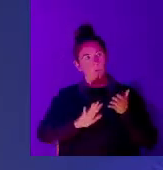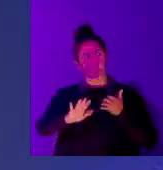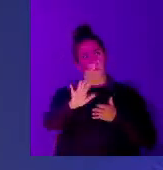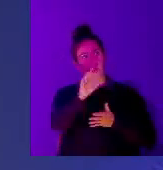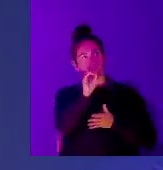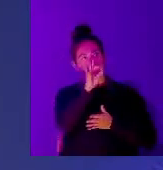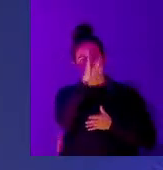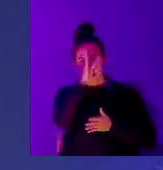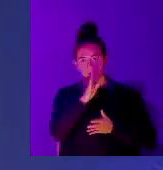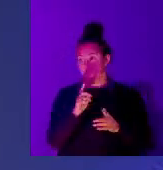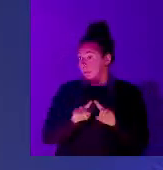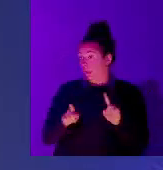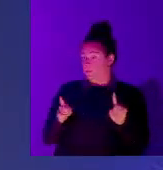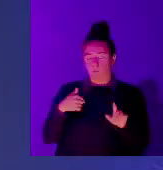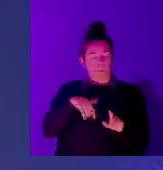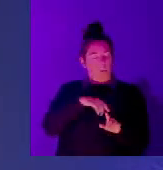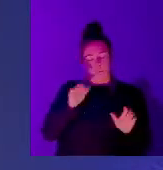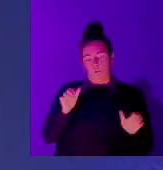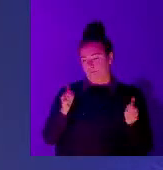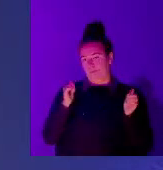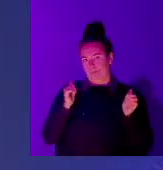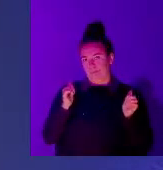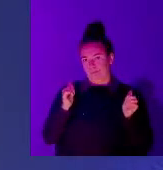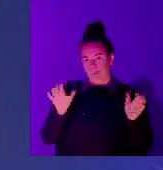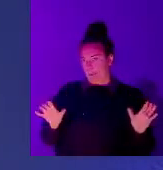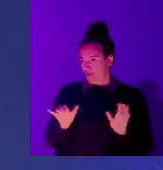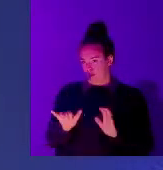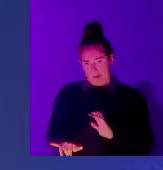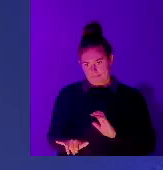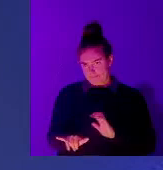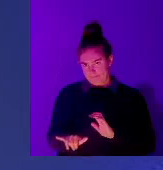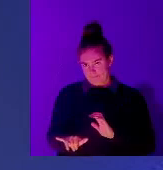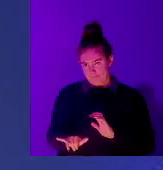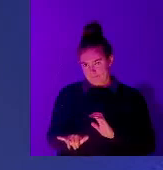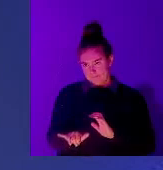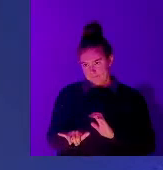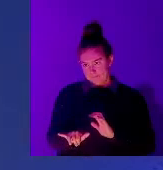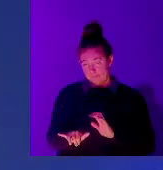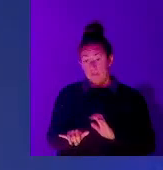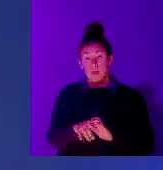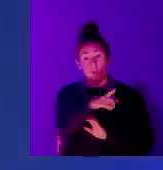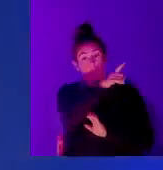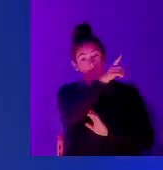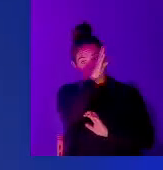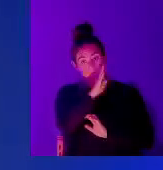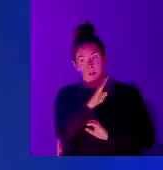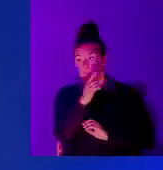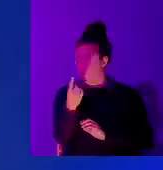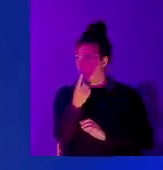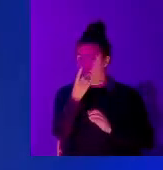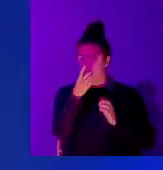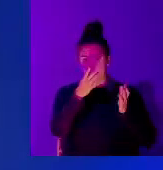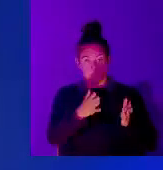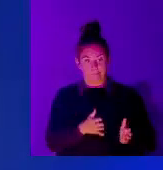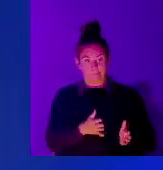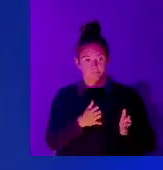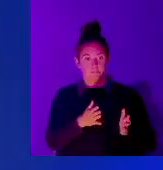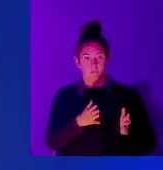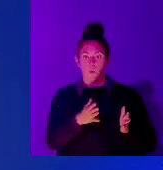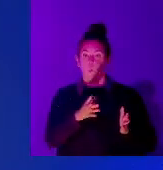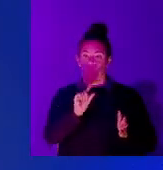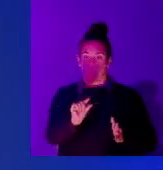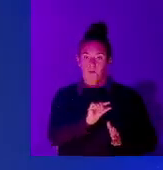that. God is the only one qualified to define truth and righteously apply it in every